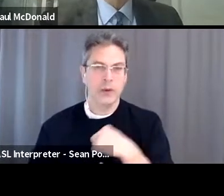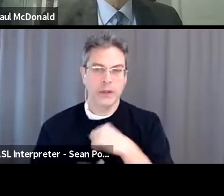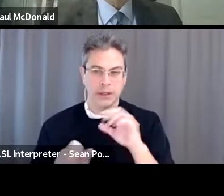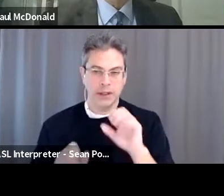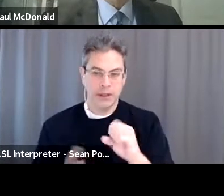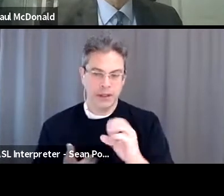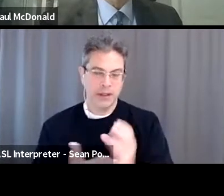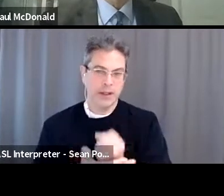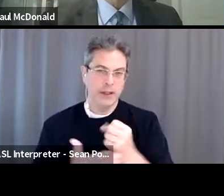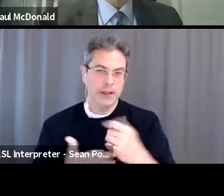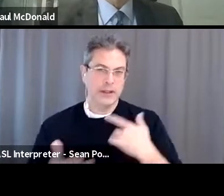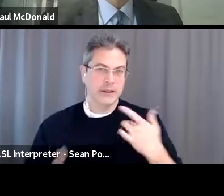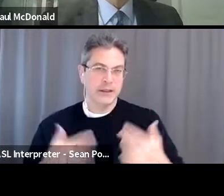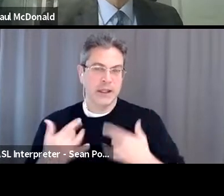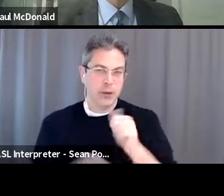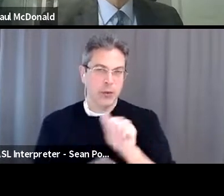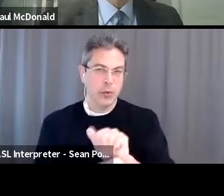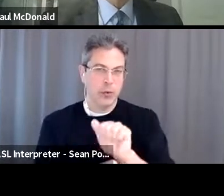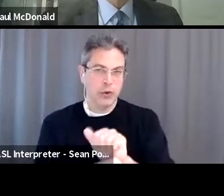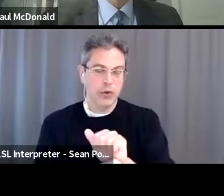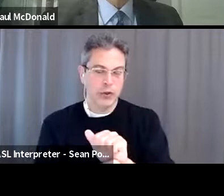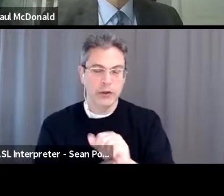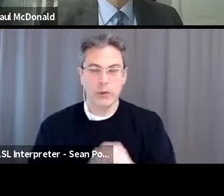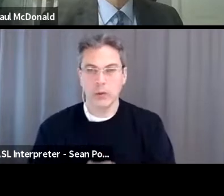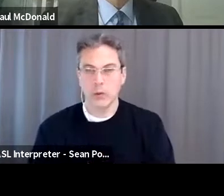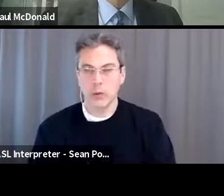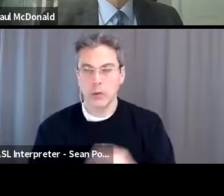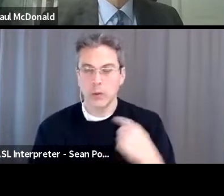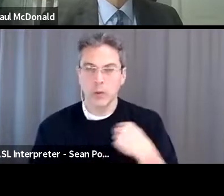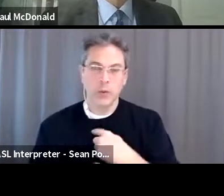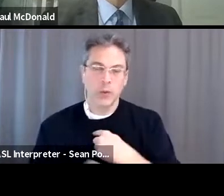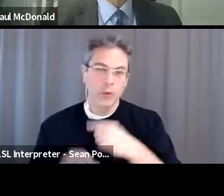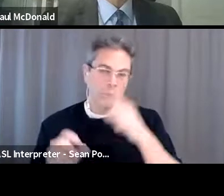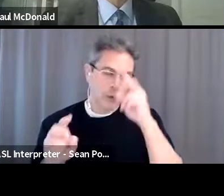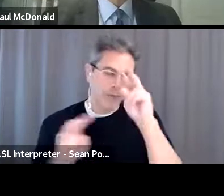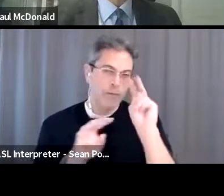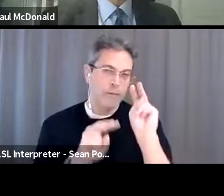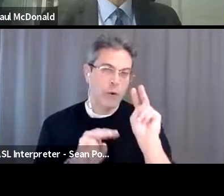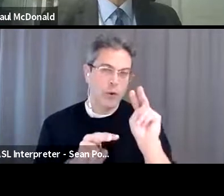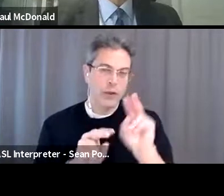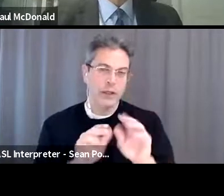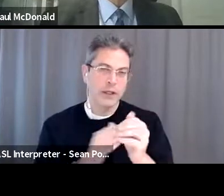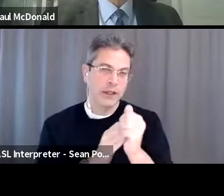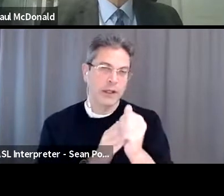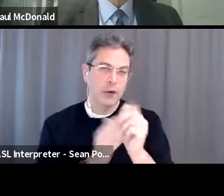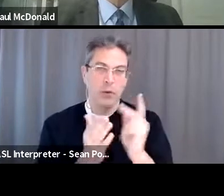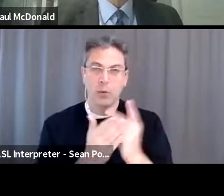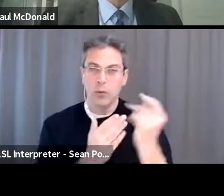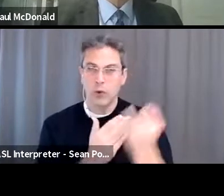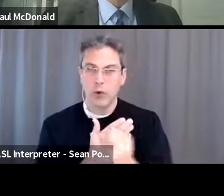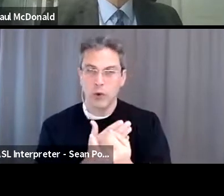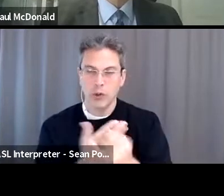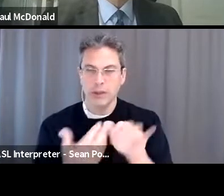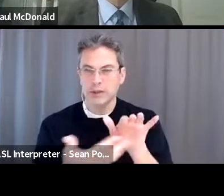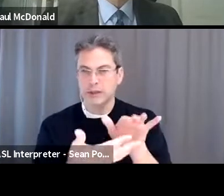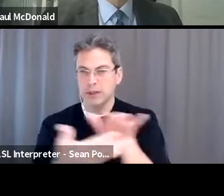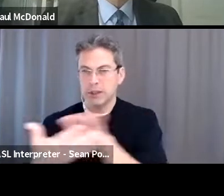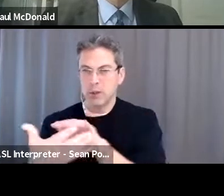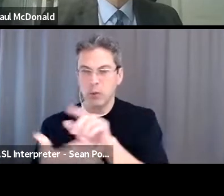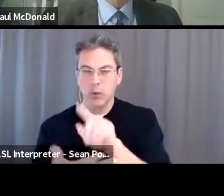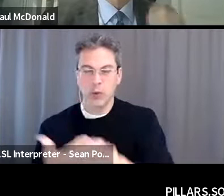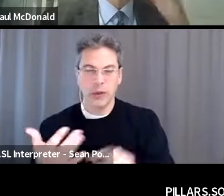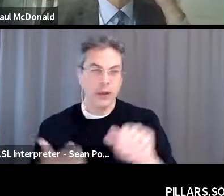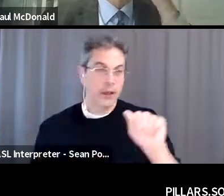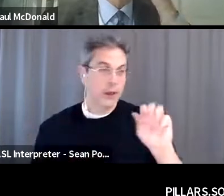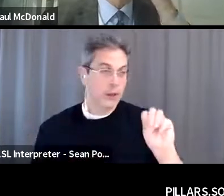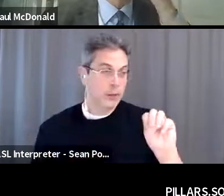those two pillars. So we are looking forward to leading projects that explore the similarities between antimicrobial